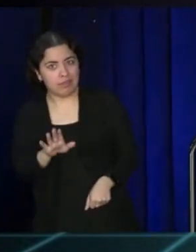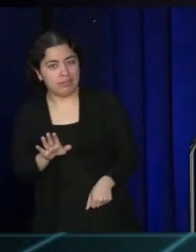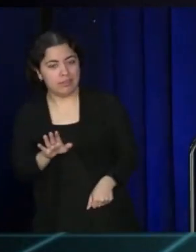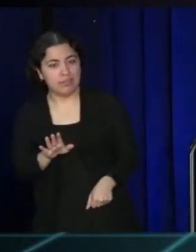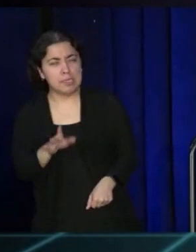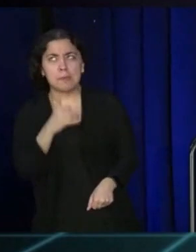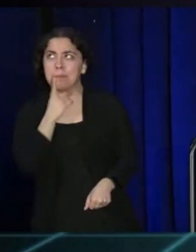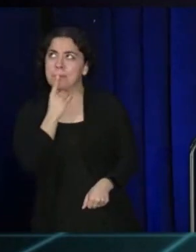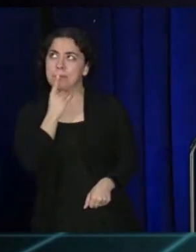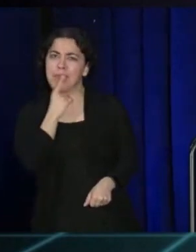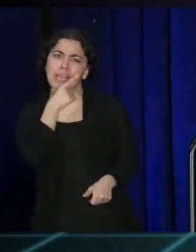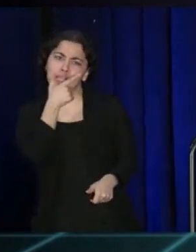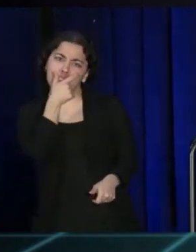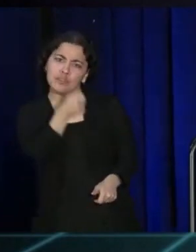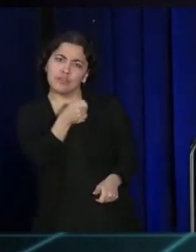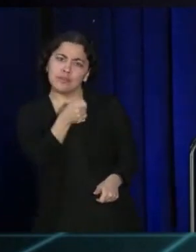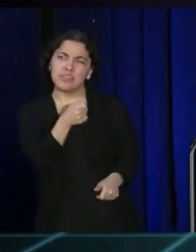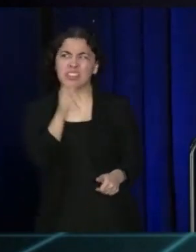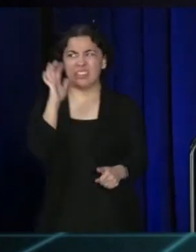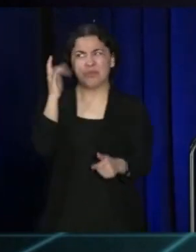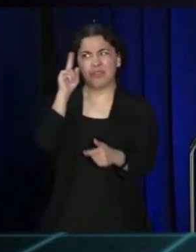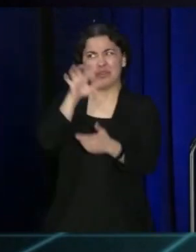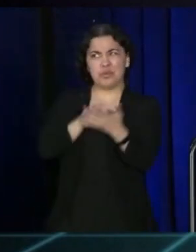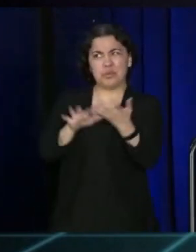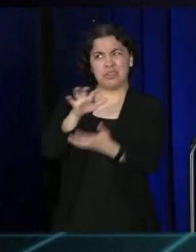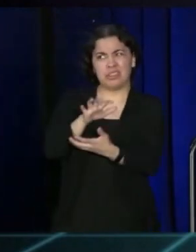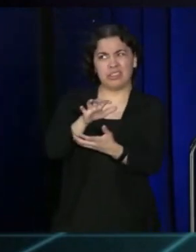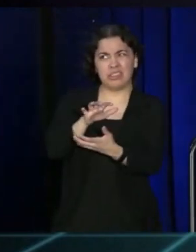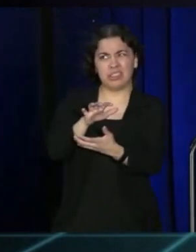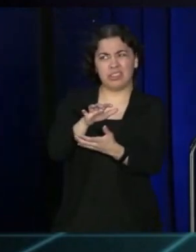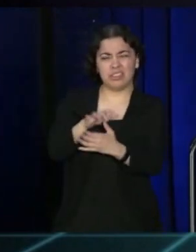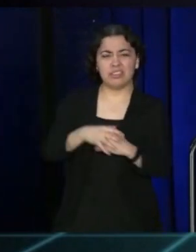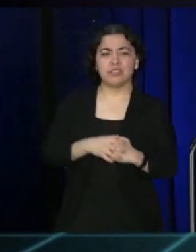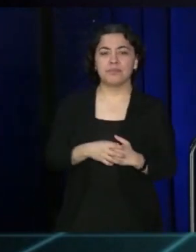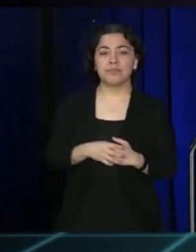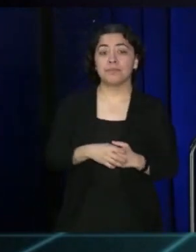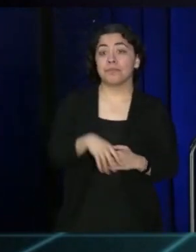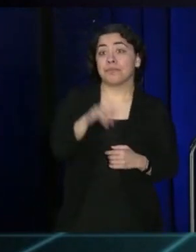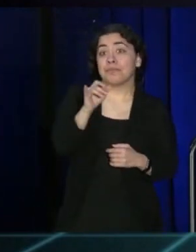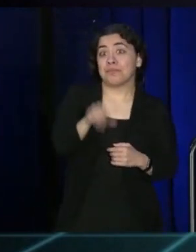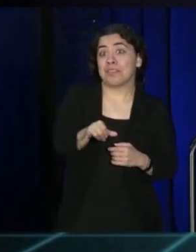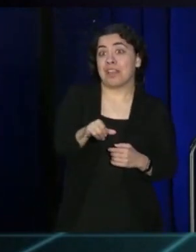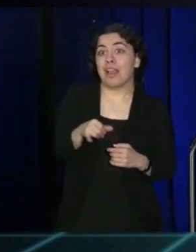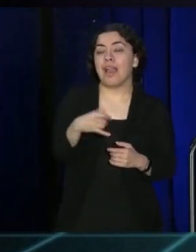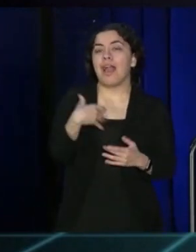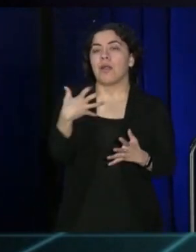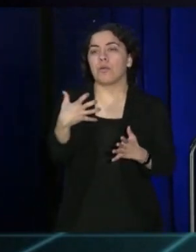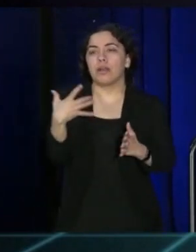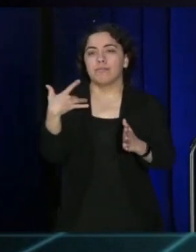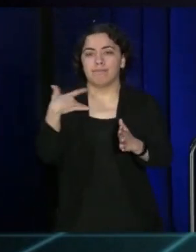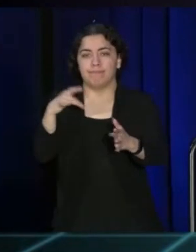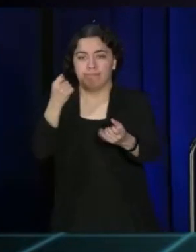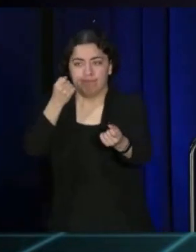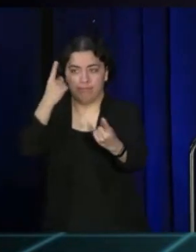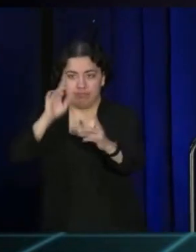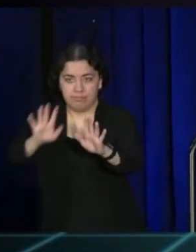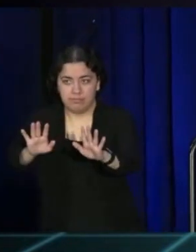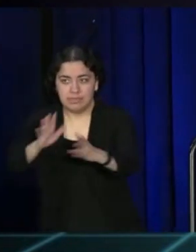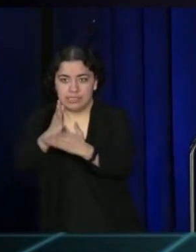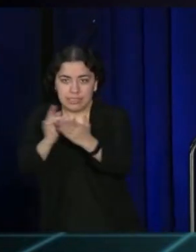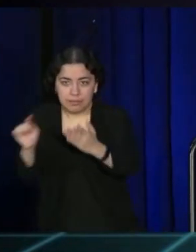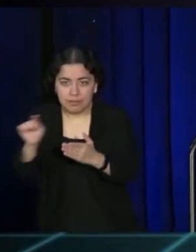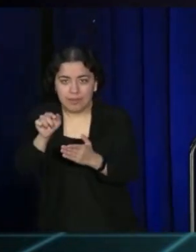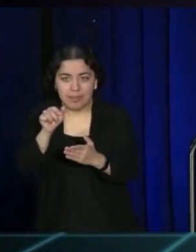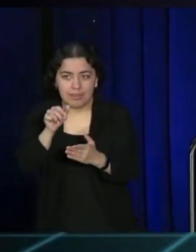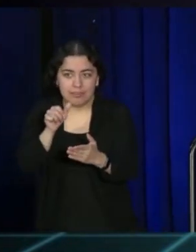Sounds interesting. Sounds confusing. So now I want to be sensitive. Some people actually don't have the money, that we're not making